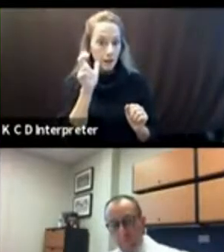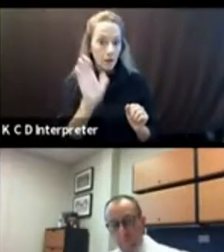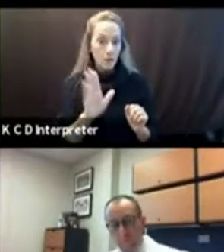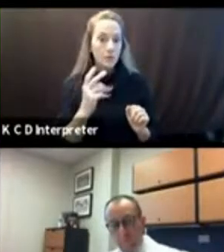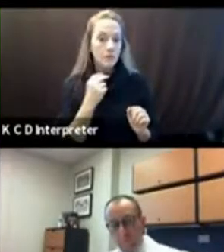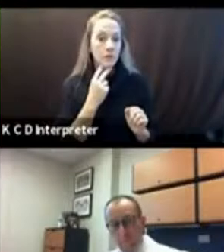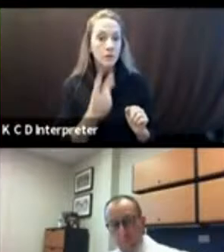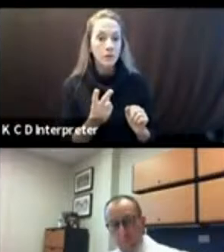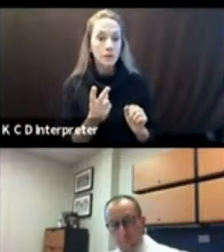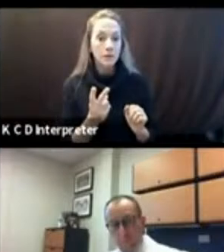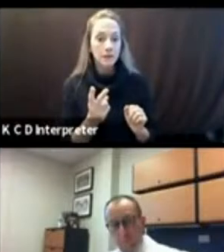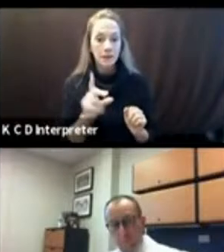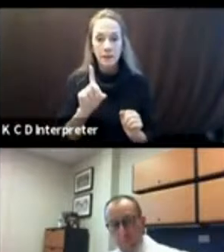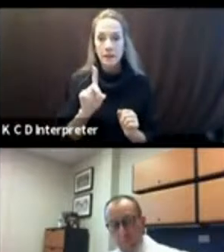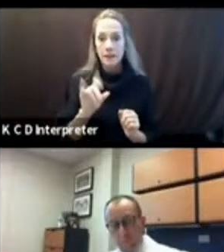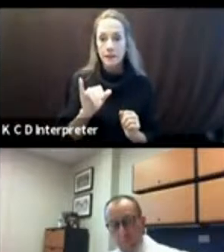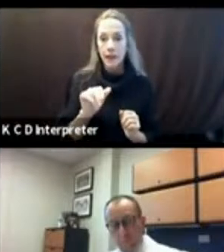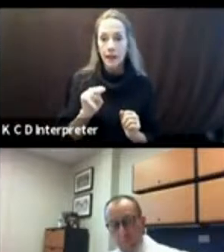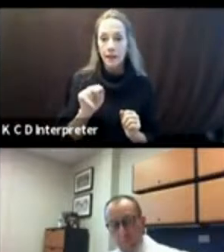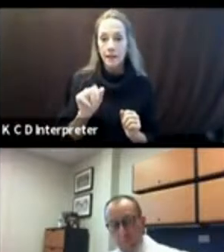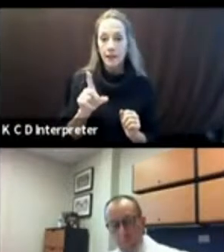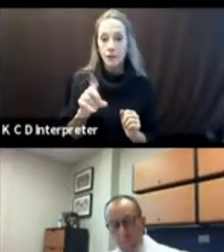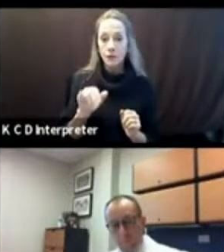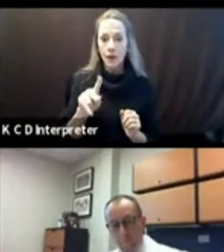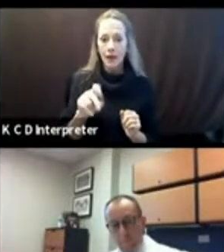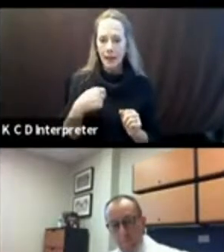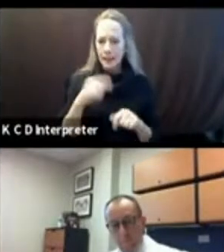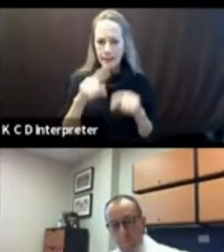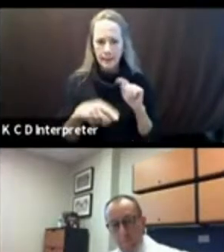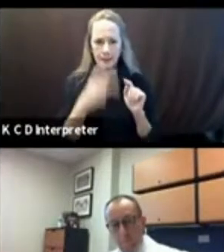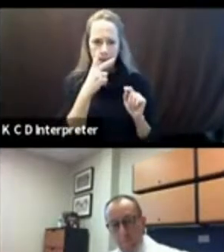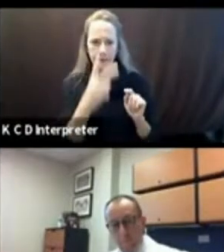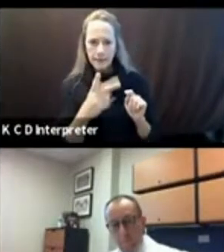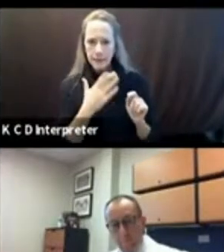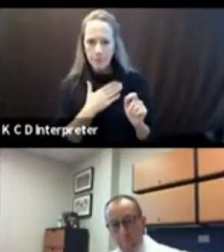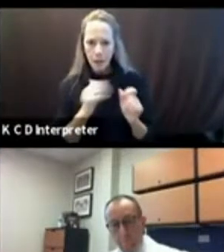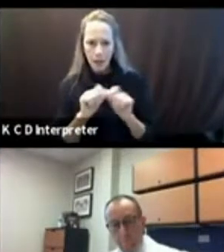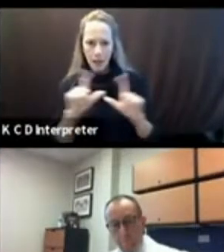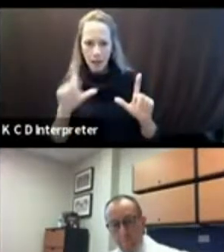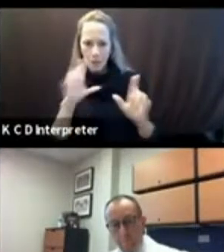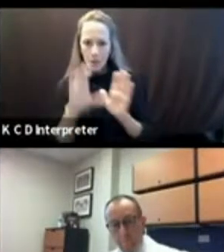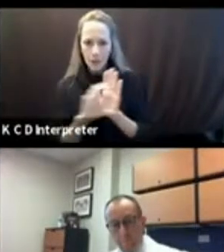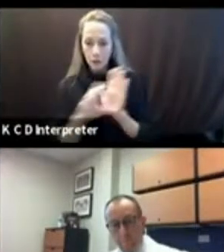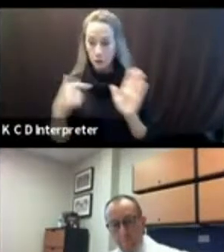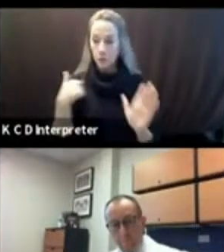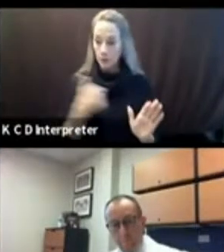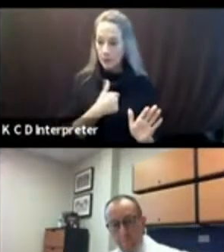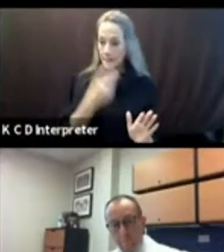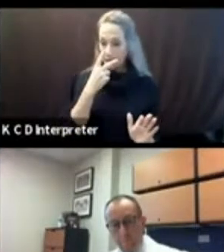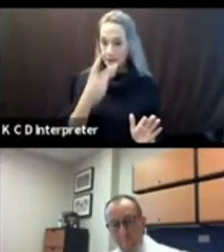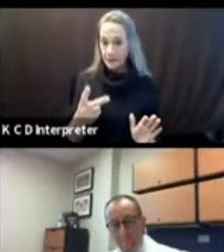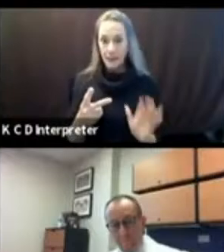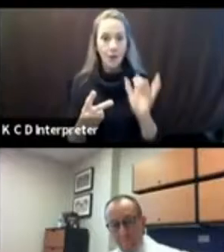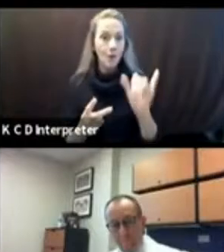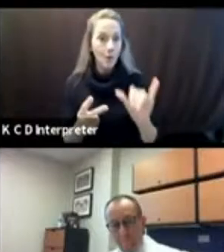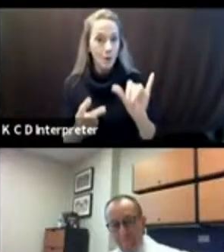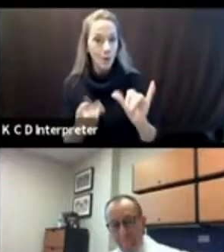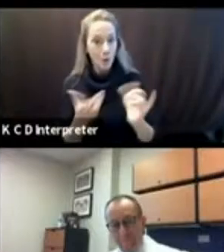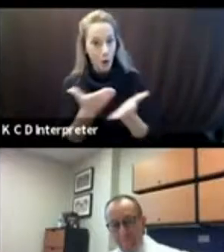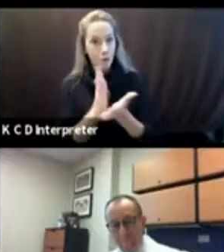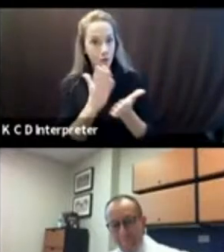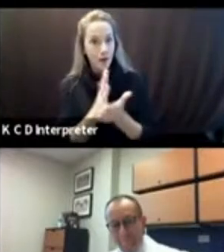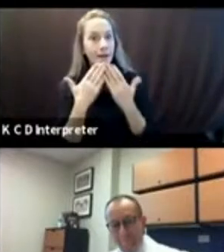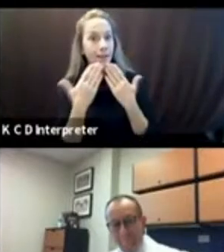please? Diana Drake. I don't see my picture though. We see it. Y'all see it? Oh, okay.